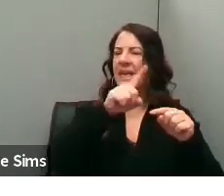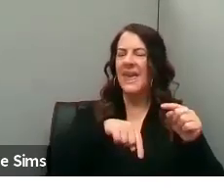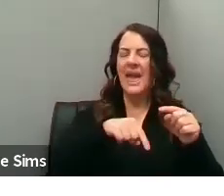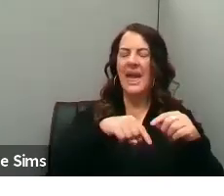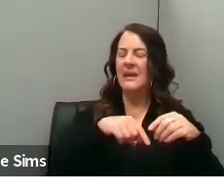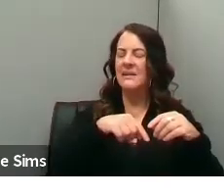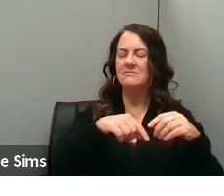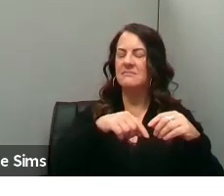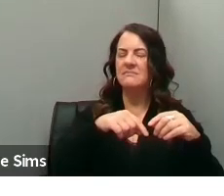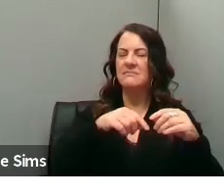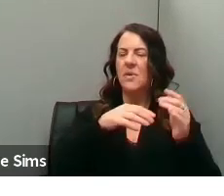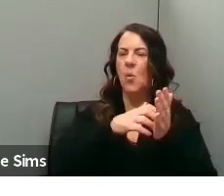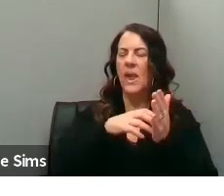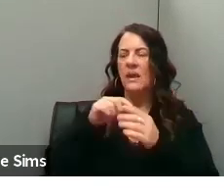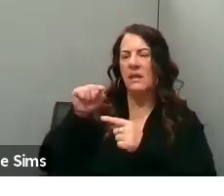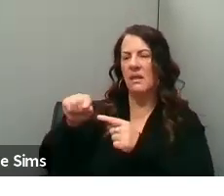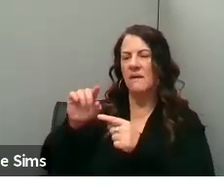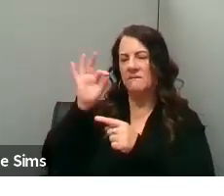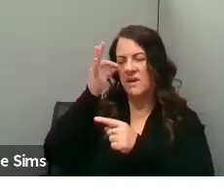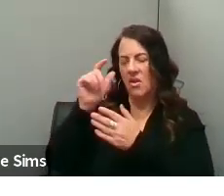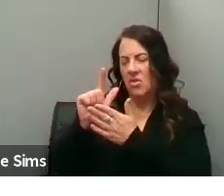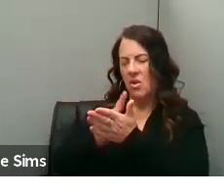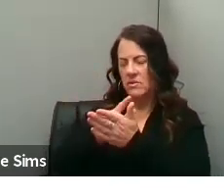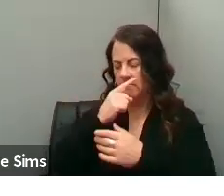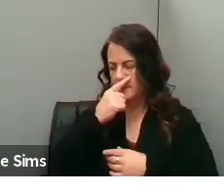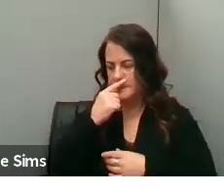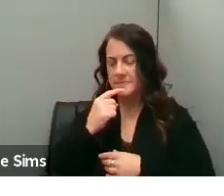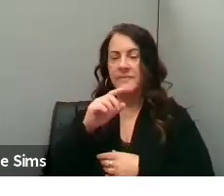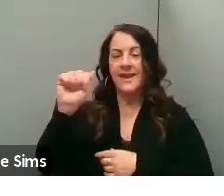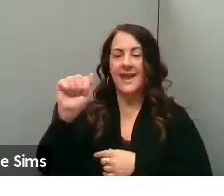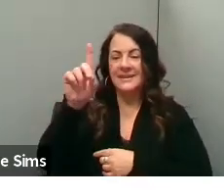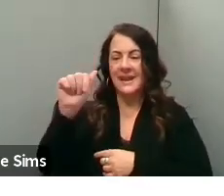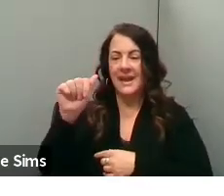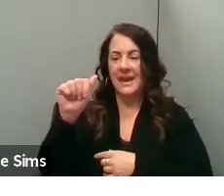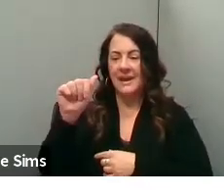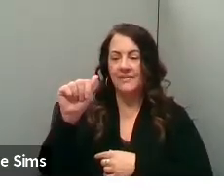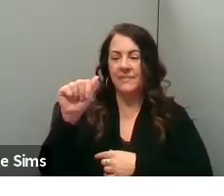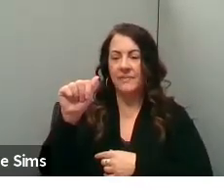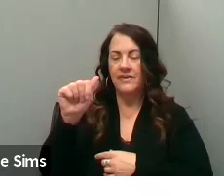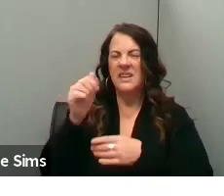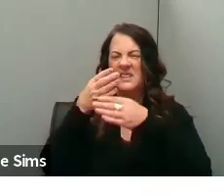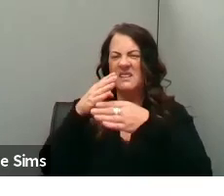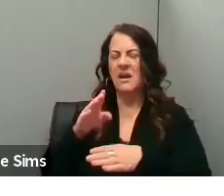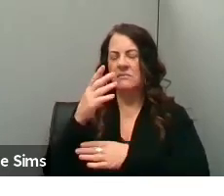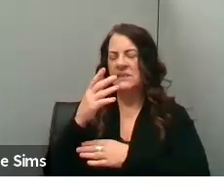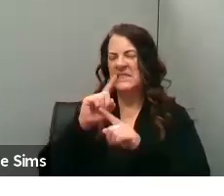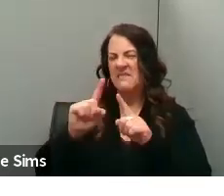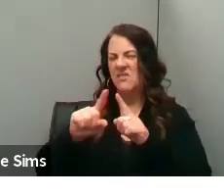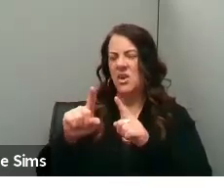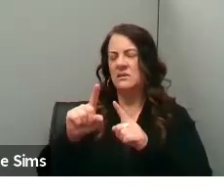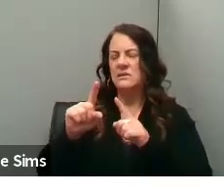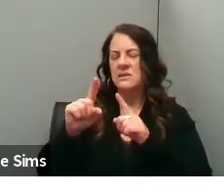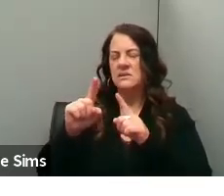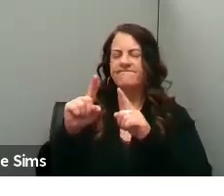The federal law is the Americans with Disabilities Act, or the ADA. The ADA is divided into chapters that are called